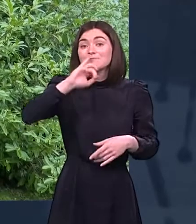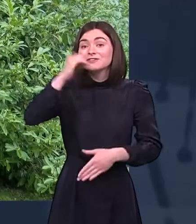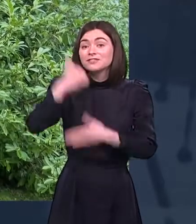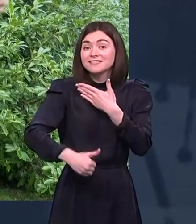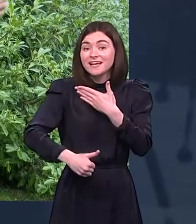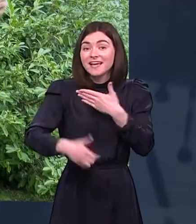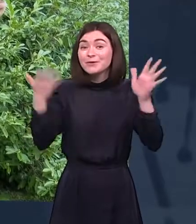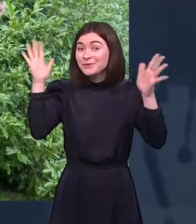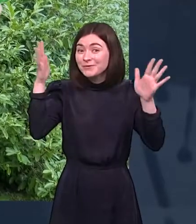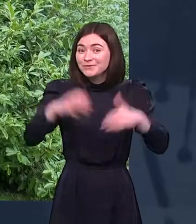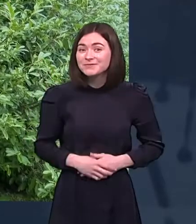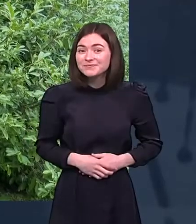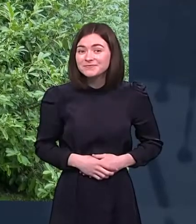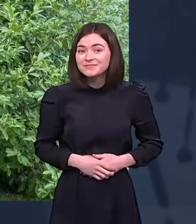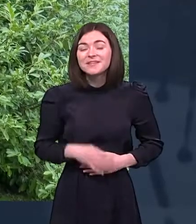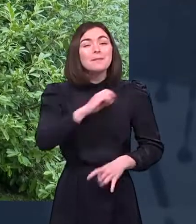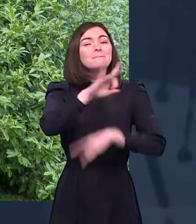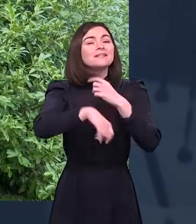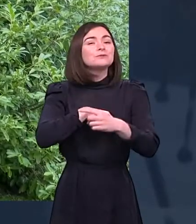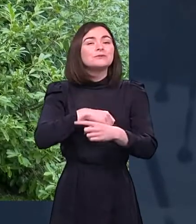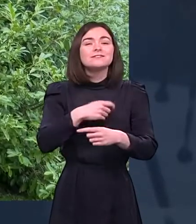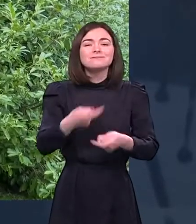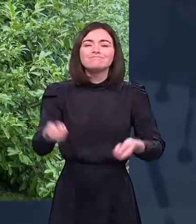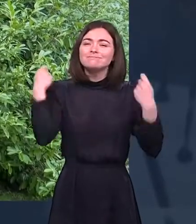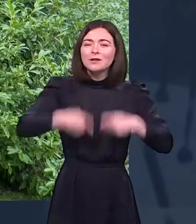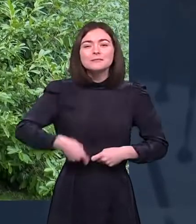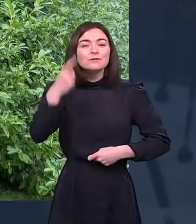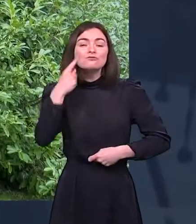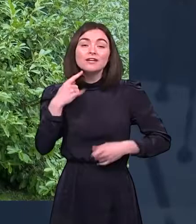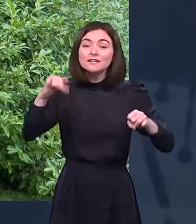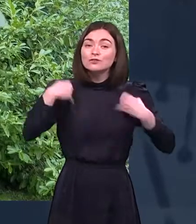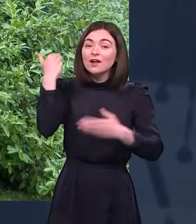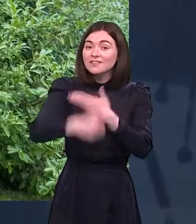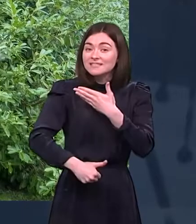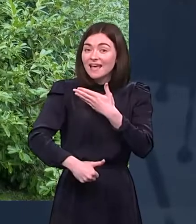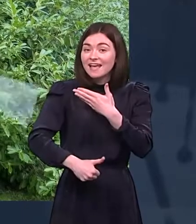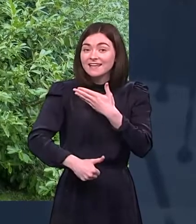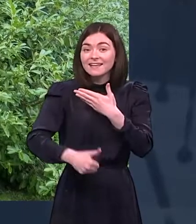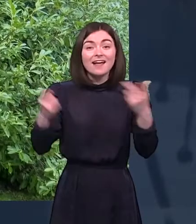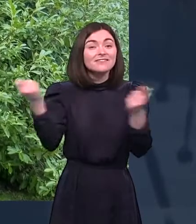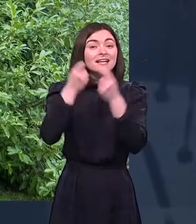Day. Woohoo! And put on some green, enjoy the day, and have a little